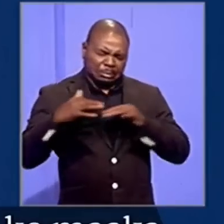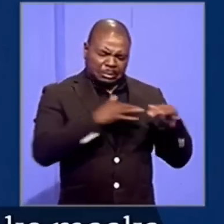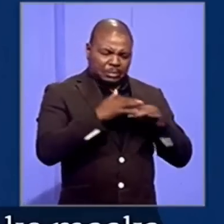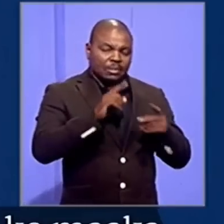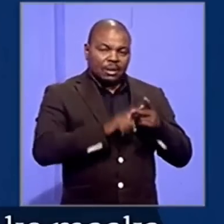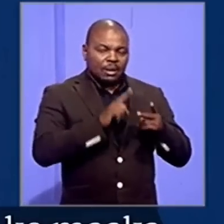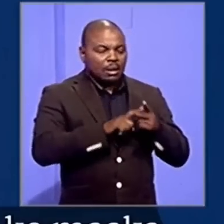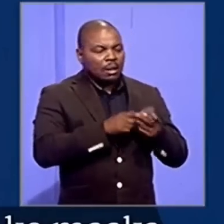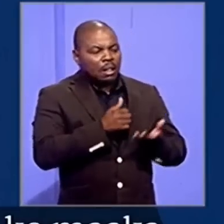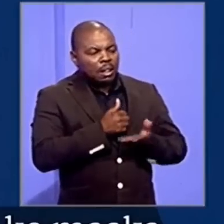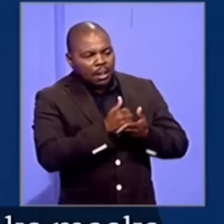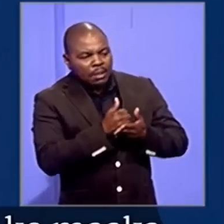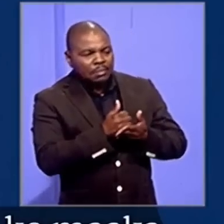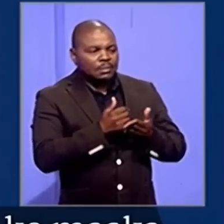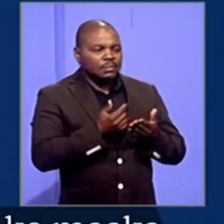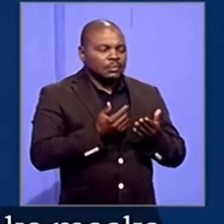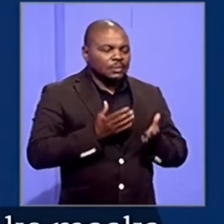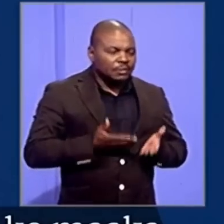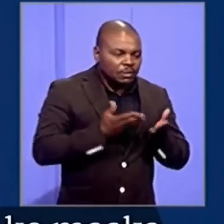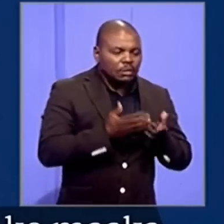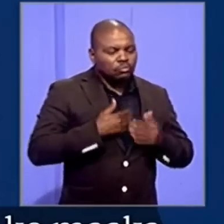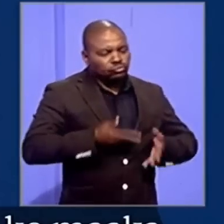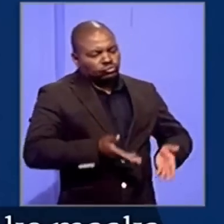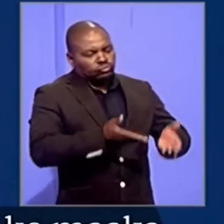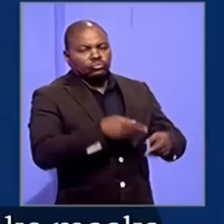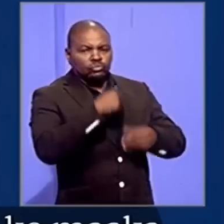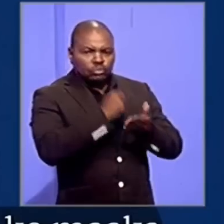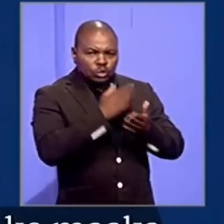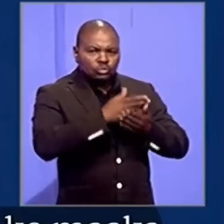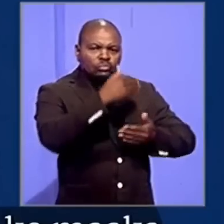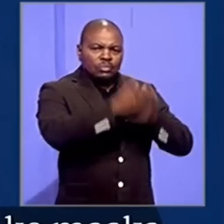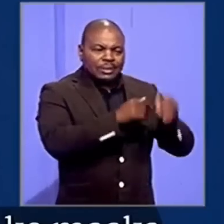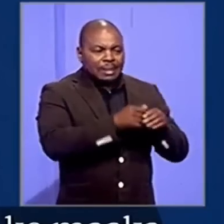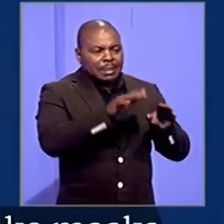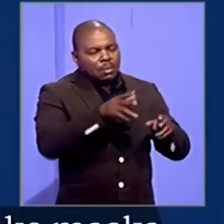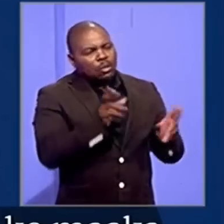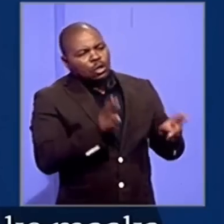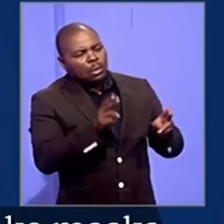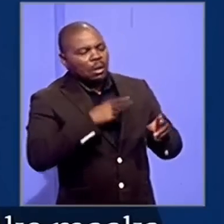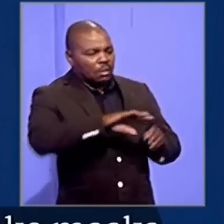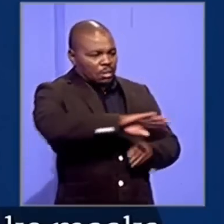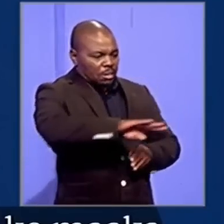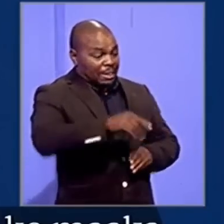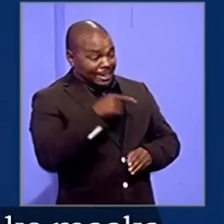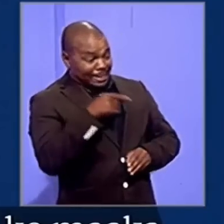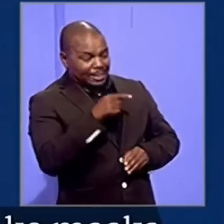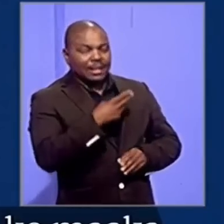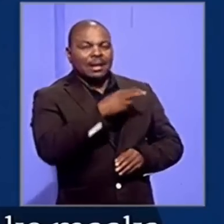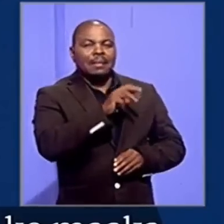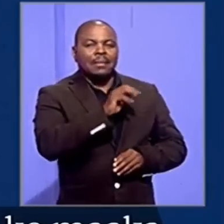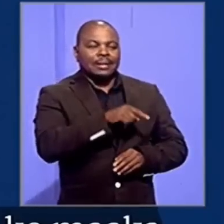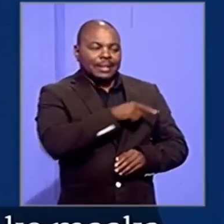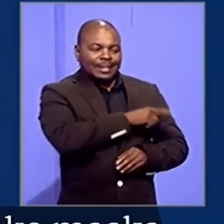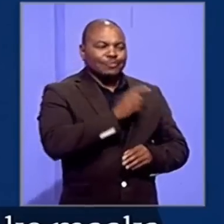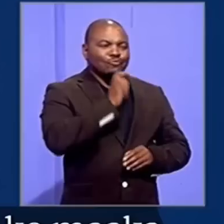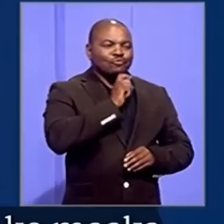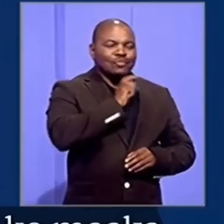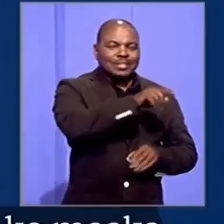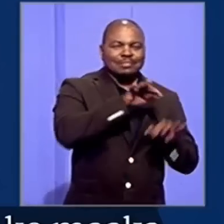humanitarian assistance and to do our utmost to keep civilians out of harm's way, even as Hamas uses civilians as human